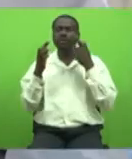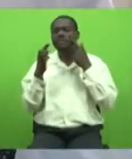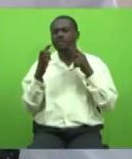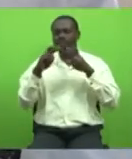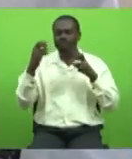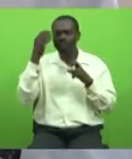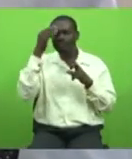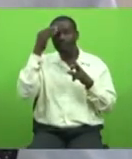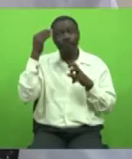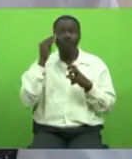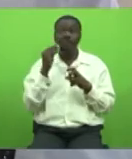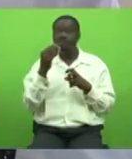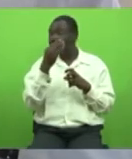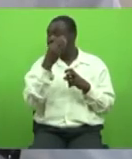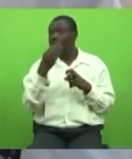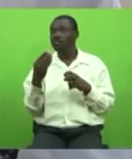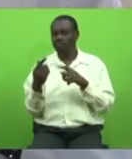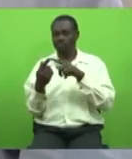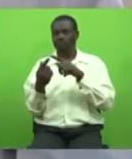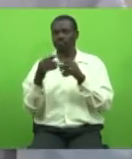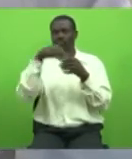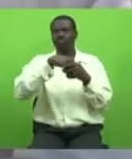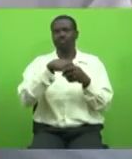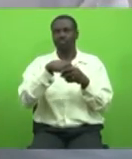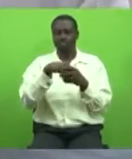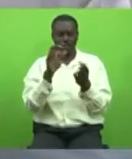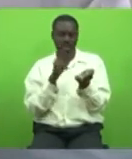So you remove that and then you seal your